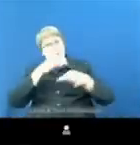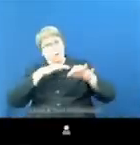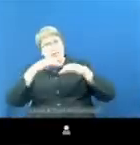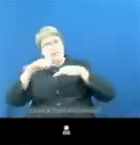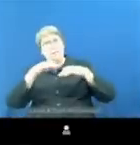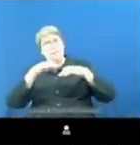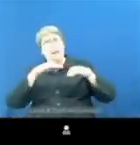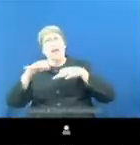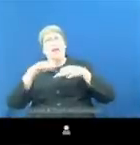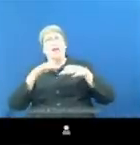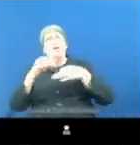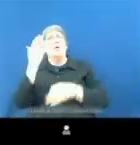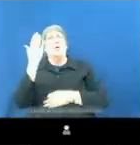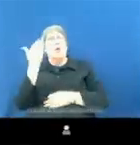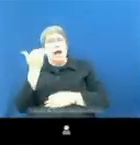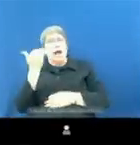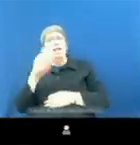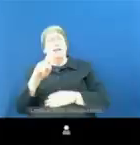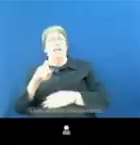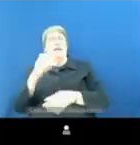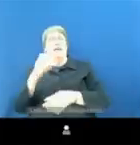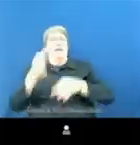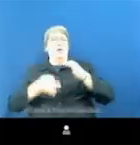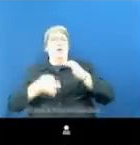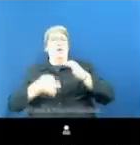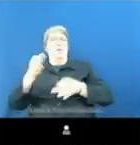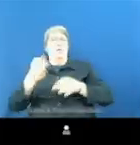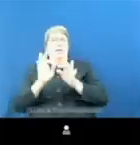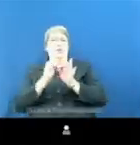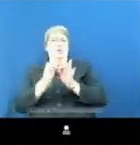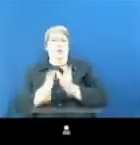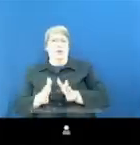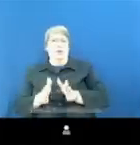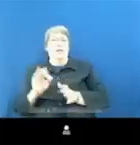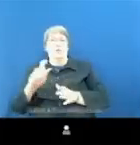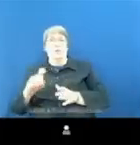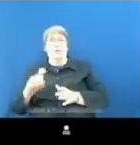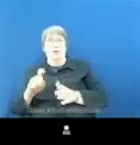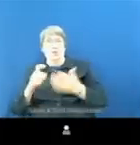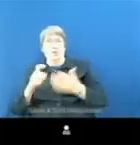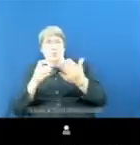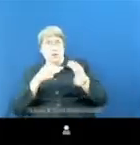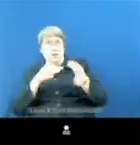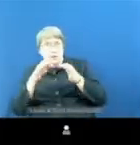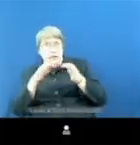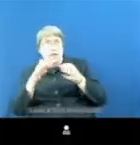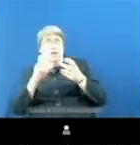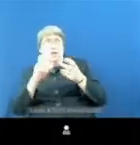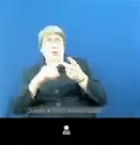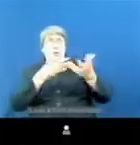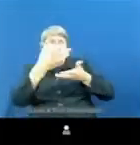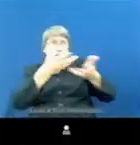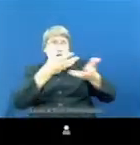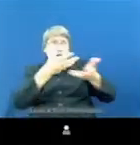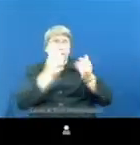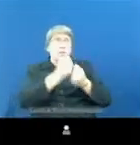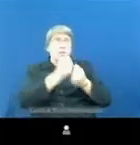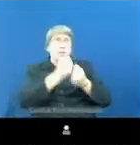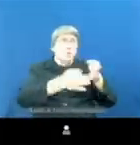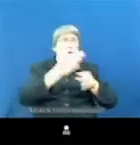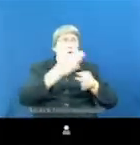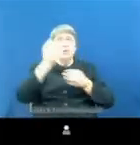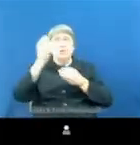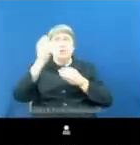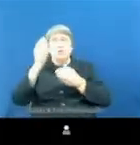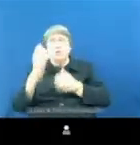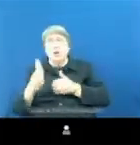need to justify or interact with the court or interact with the clerk or interact with an attorney.